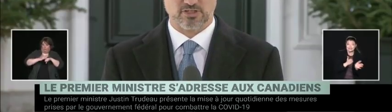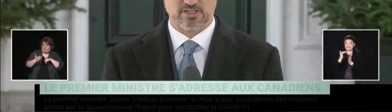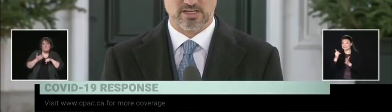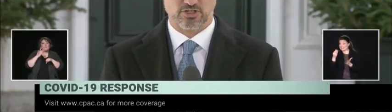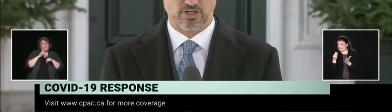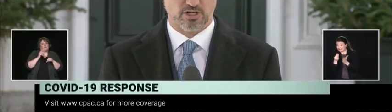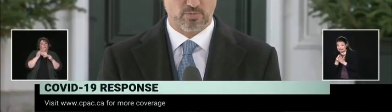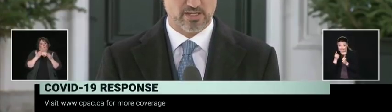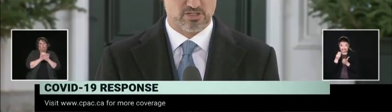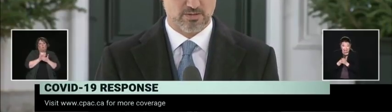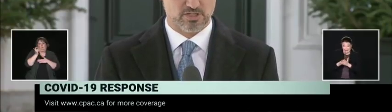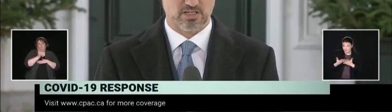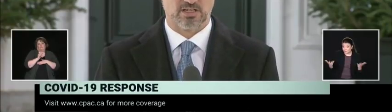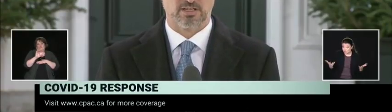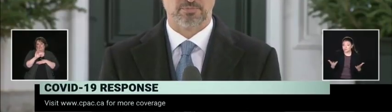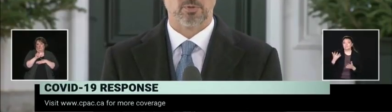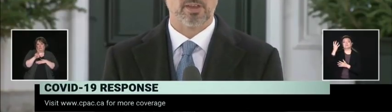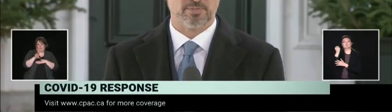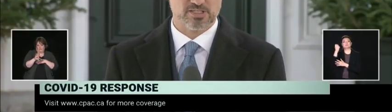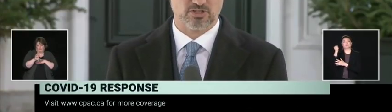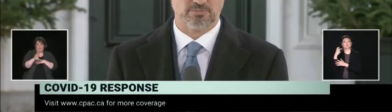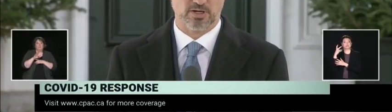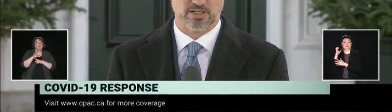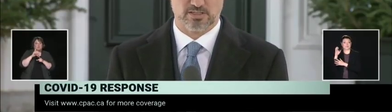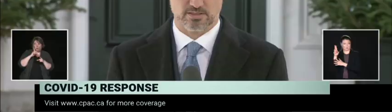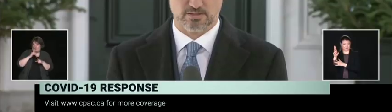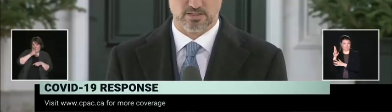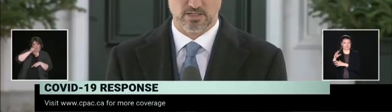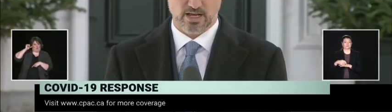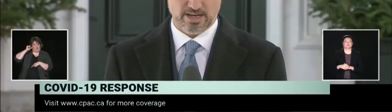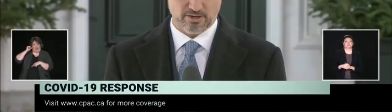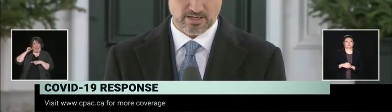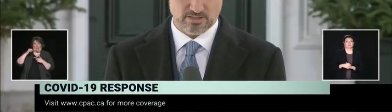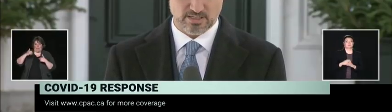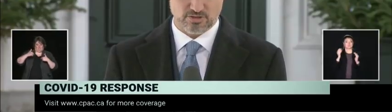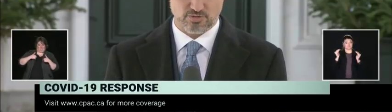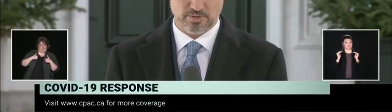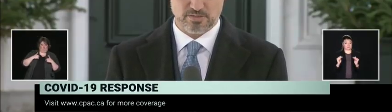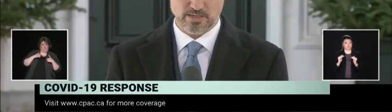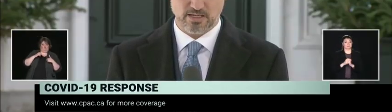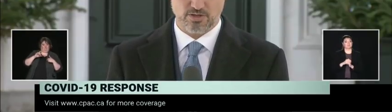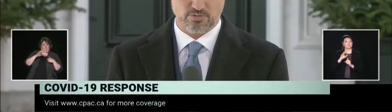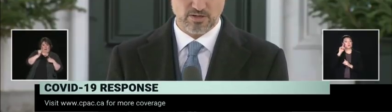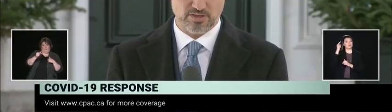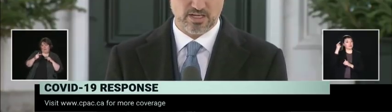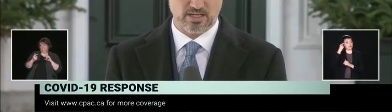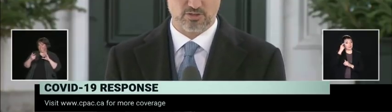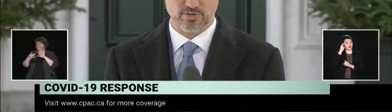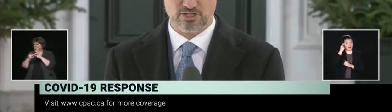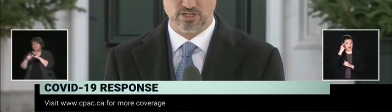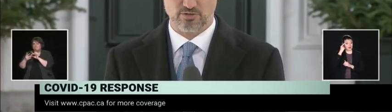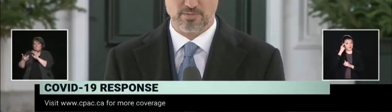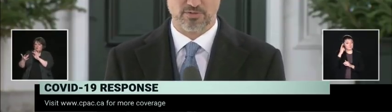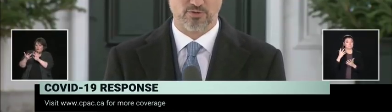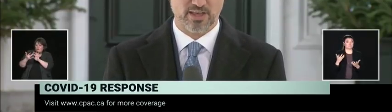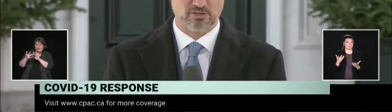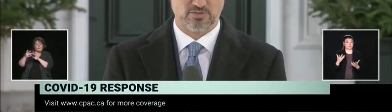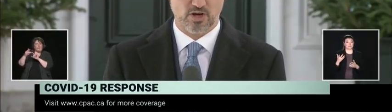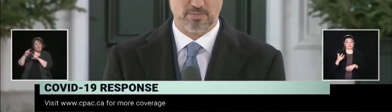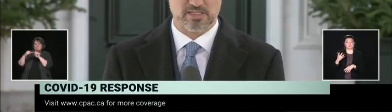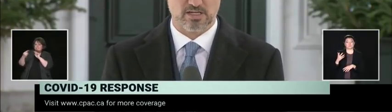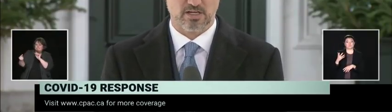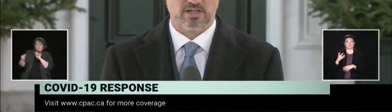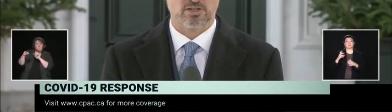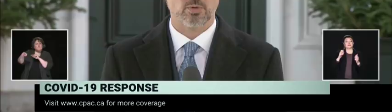proposed legislation on wage subsidy with opposition parties. I know House leaders will be speaking throughout the day to reach an agreement for the House